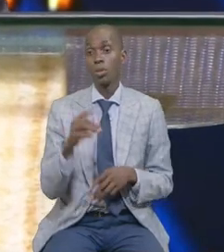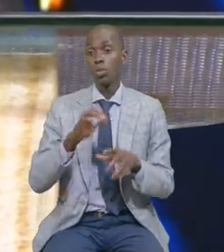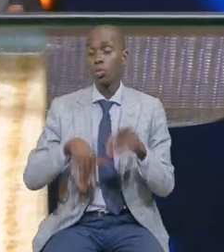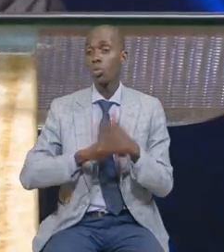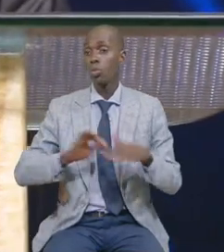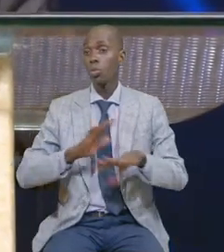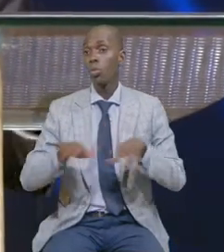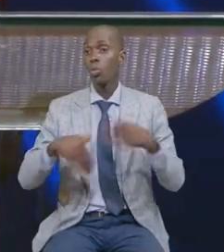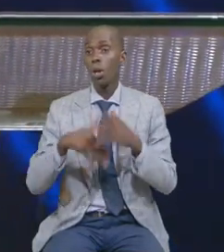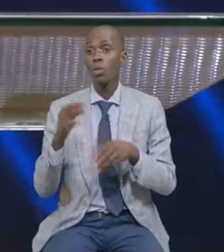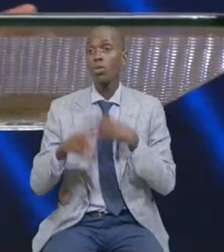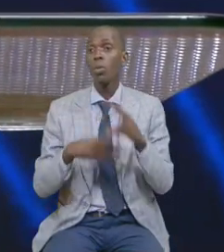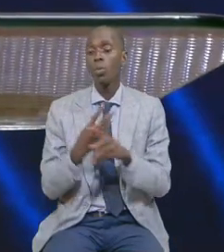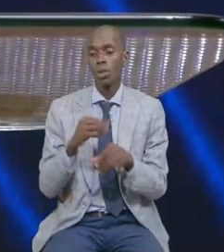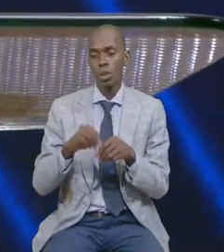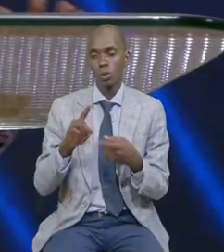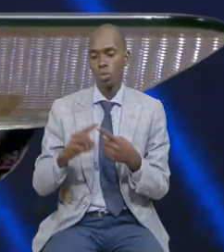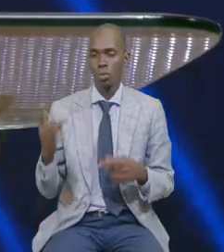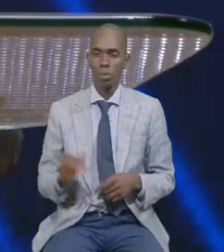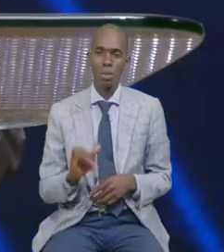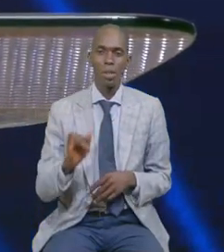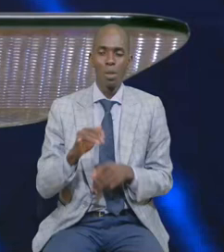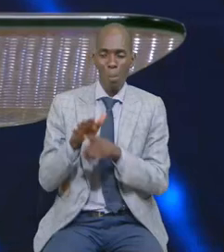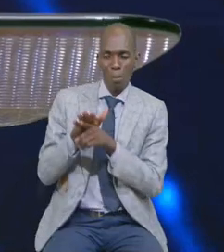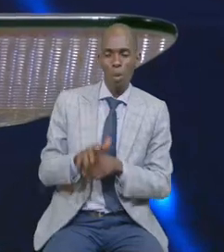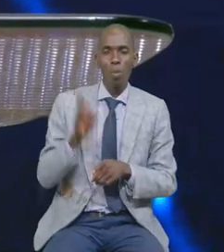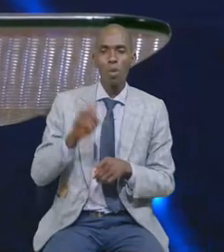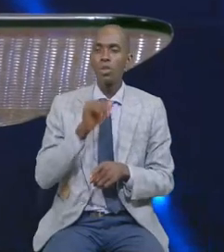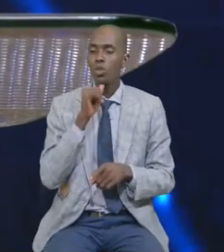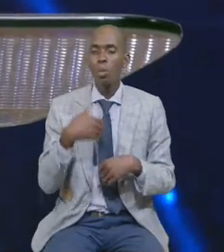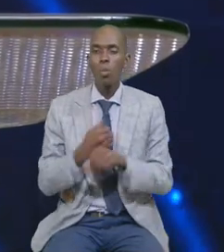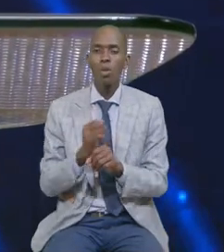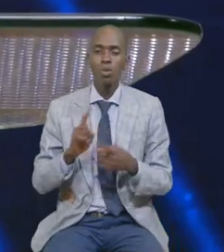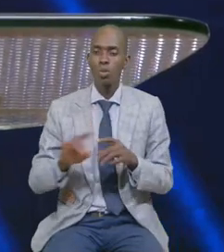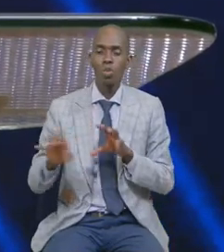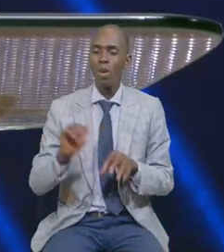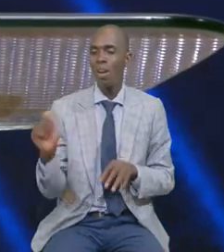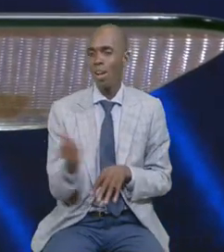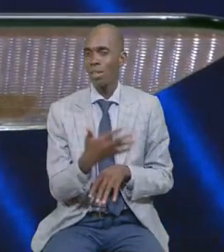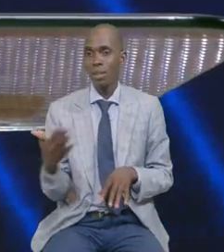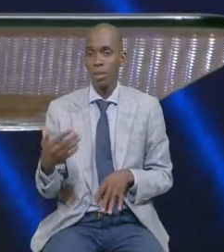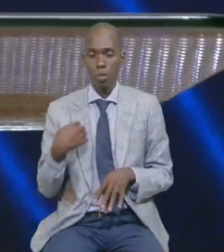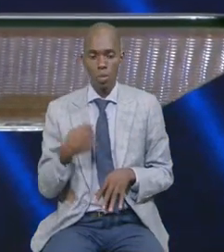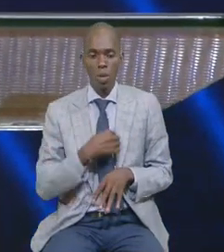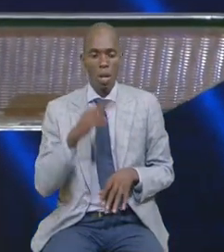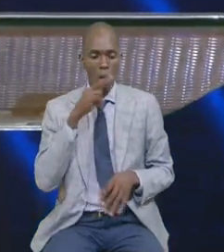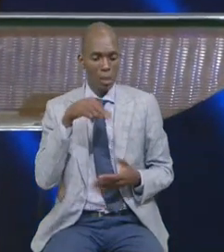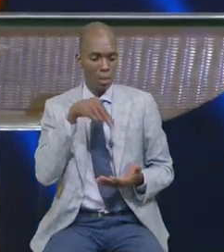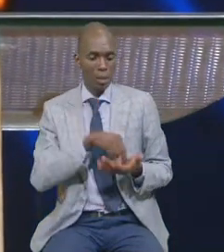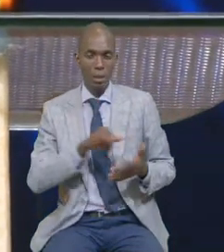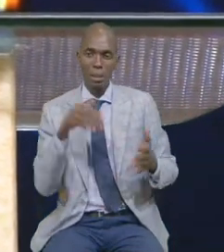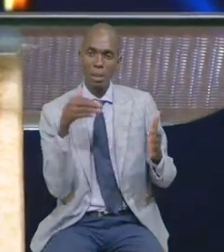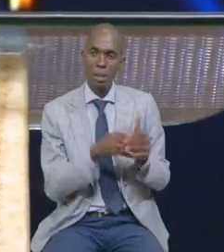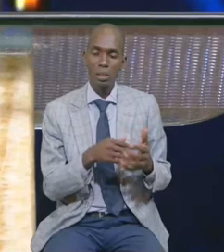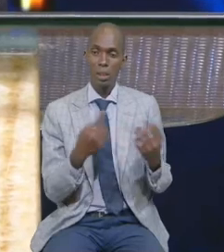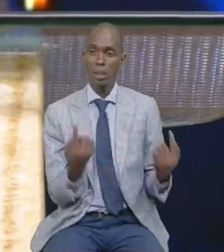much. Coercion should not push us to do anything. Look, we're standing against sin, and we're standing against evil, and